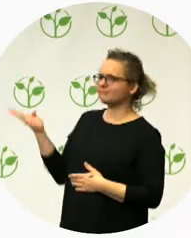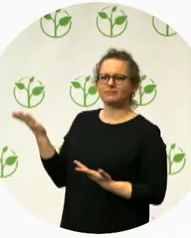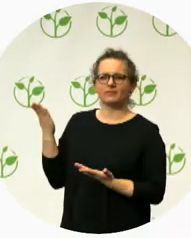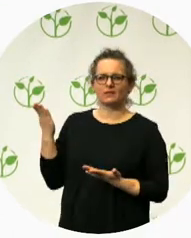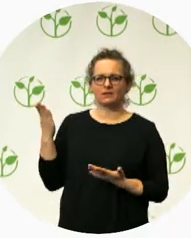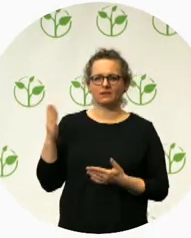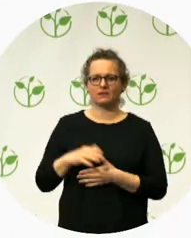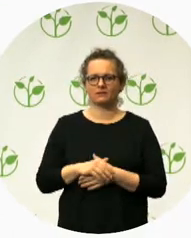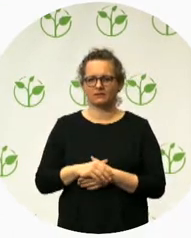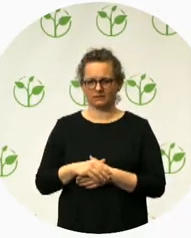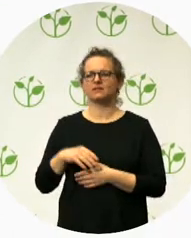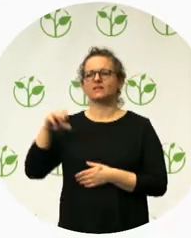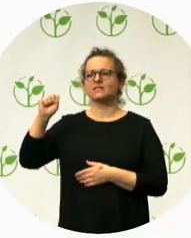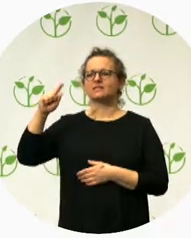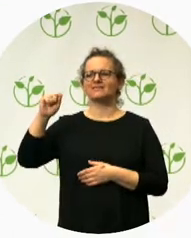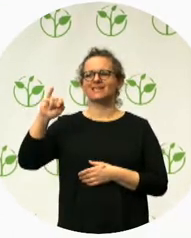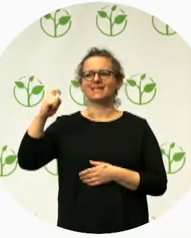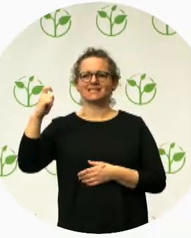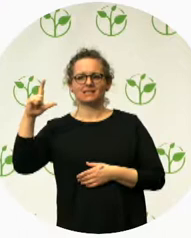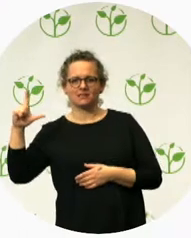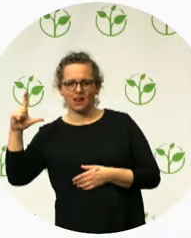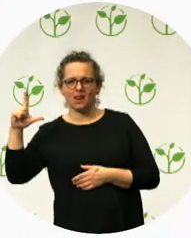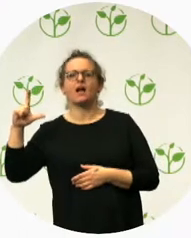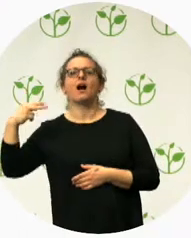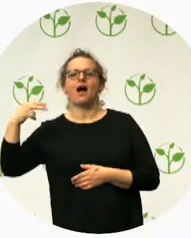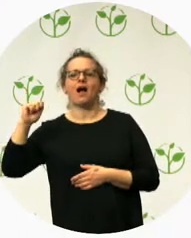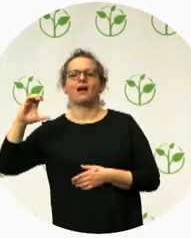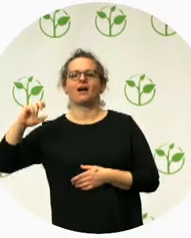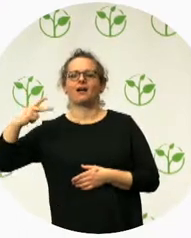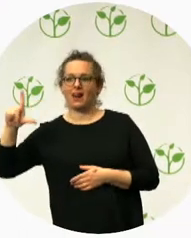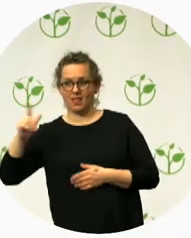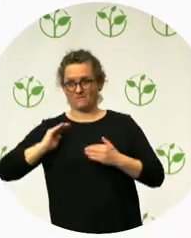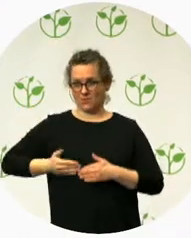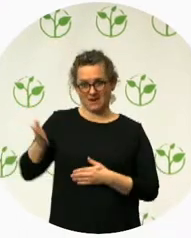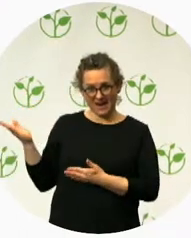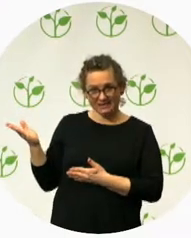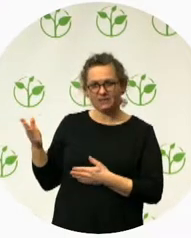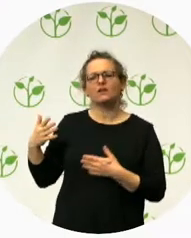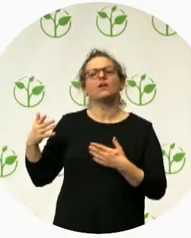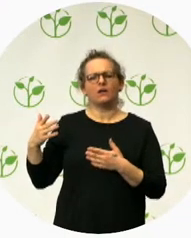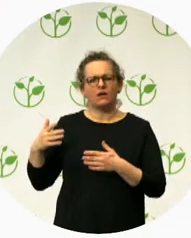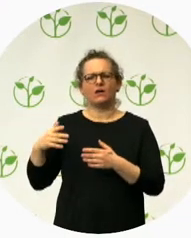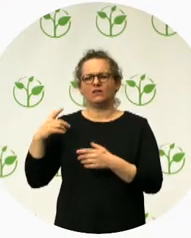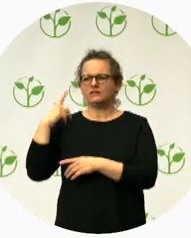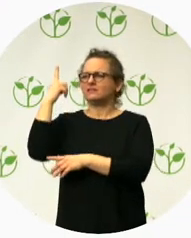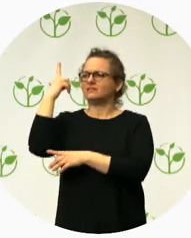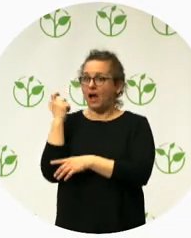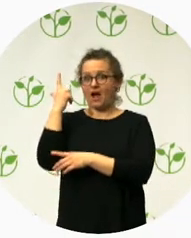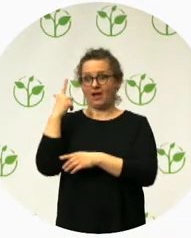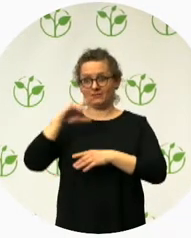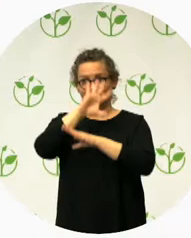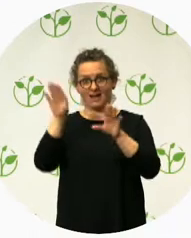beginning. And it is such a pleasure to have you always here. It would not be the same without you. So please, you are very, very welcome.